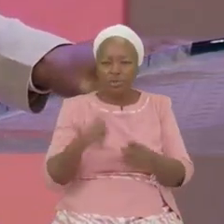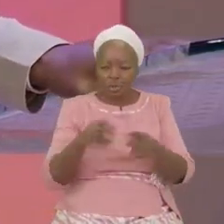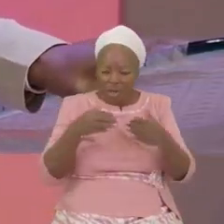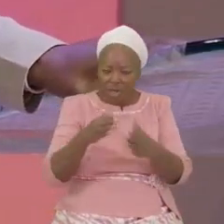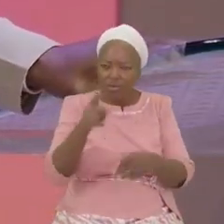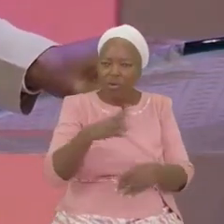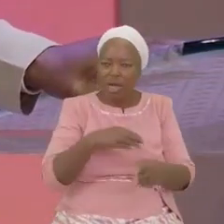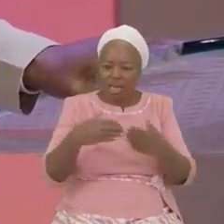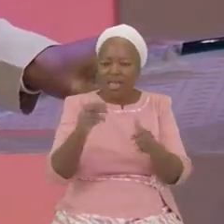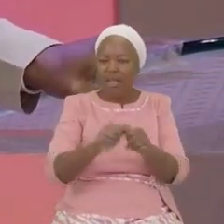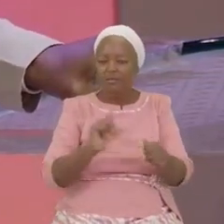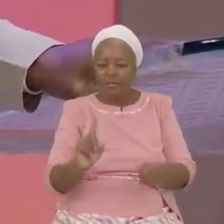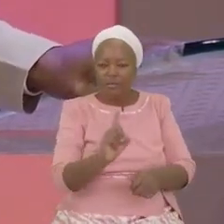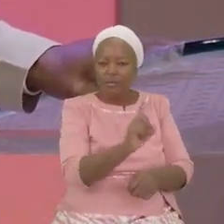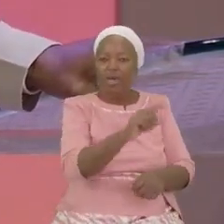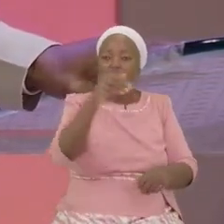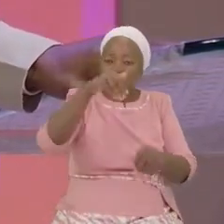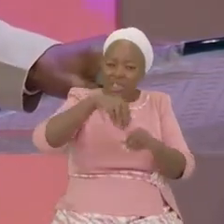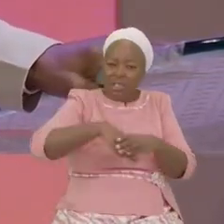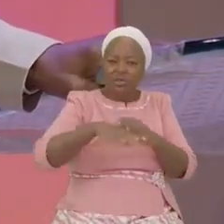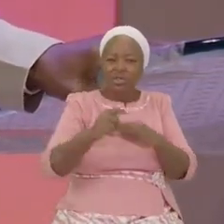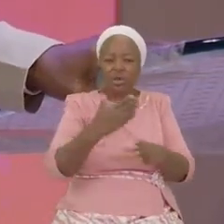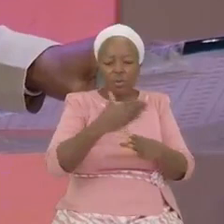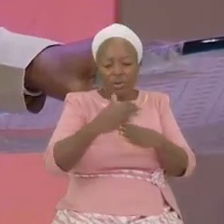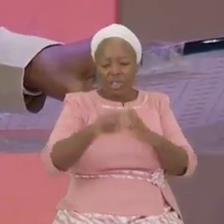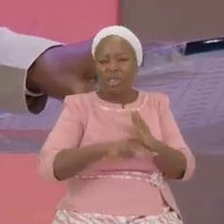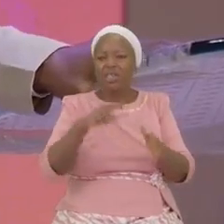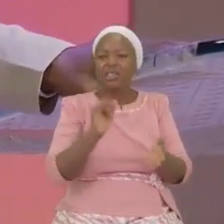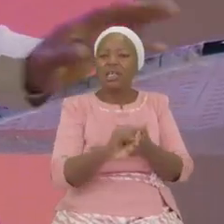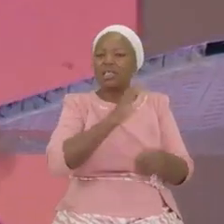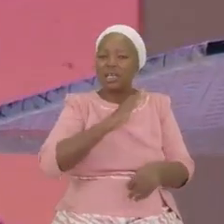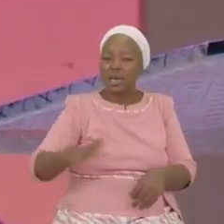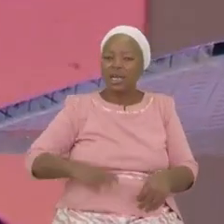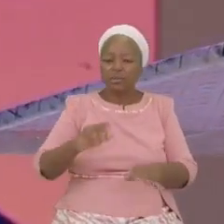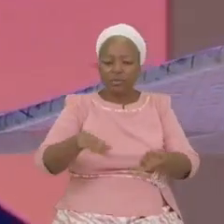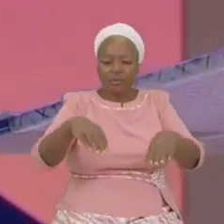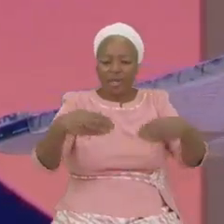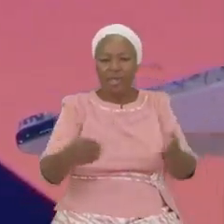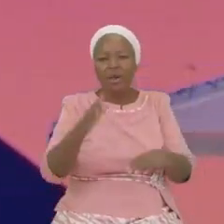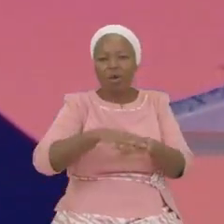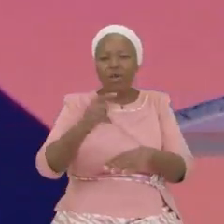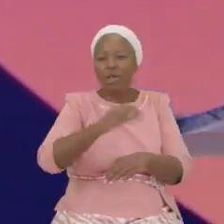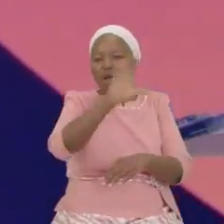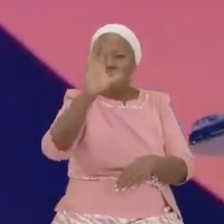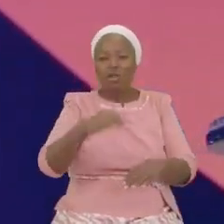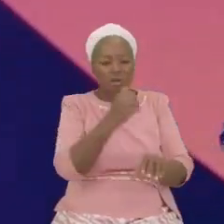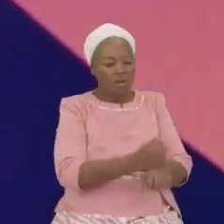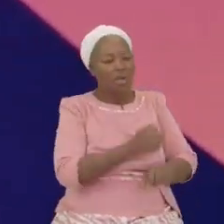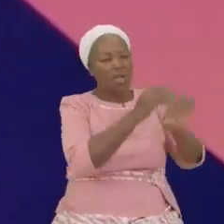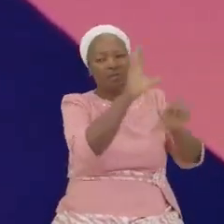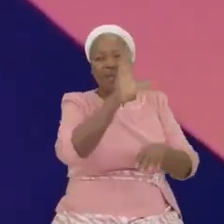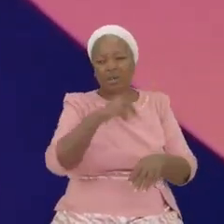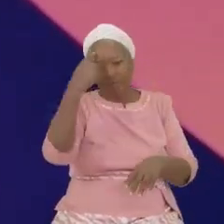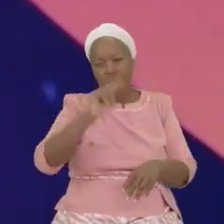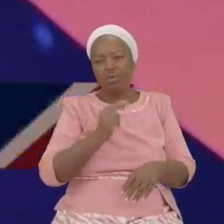you and lead everyone into the completeness that Christ provided on the cross of Calvary. Number three is